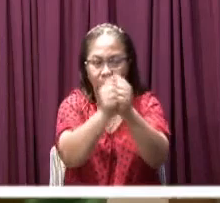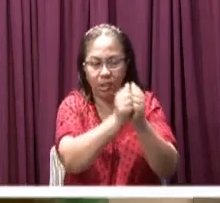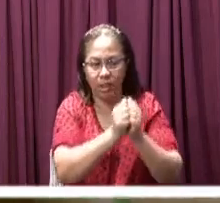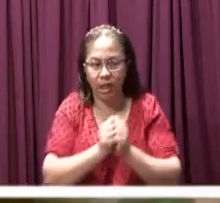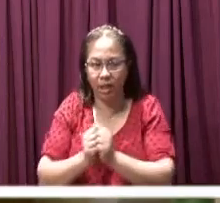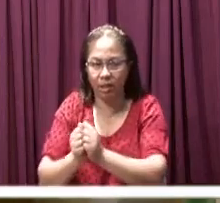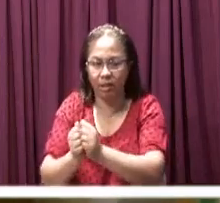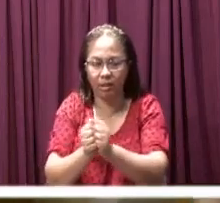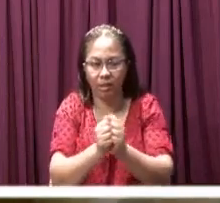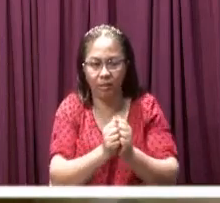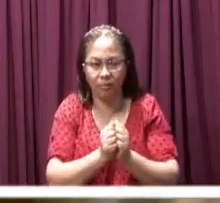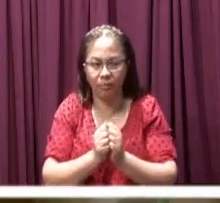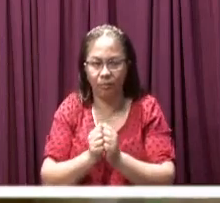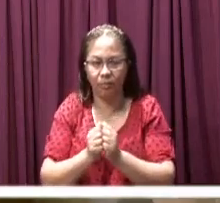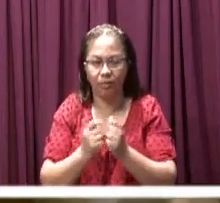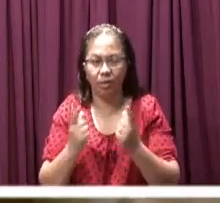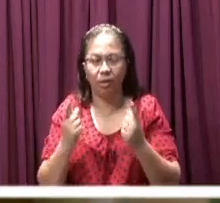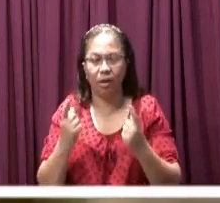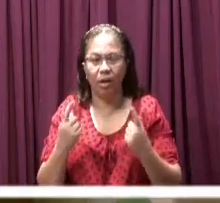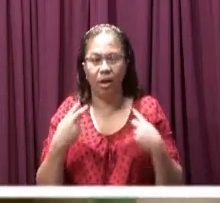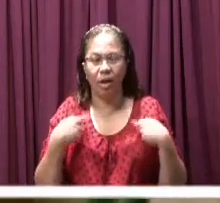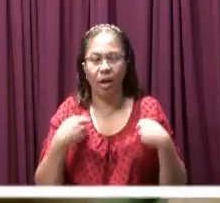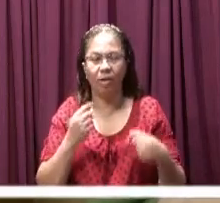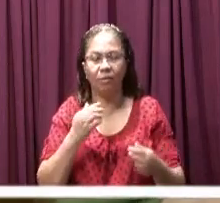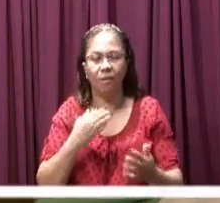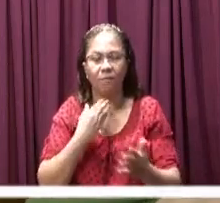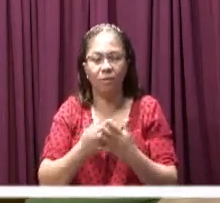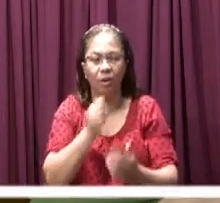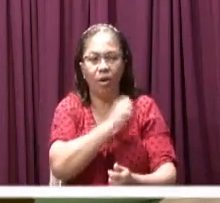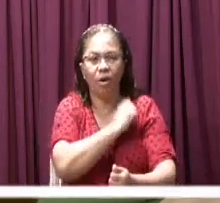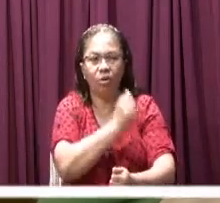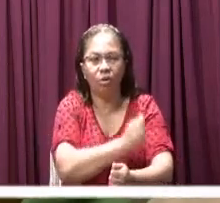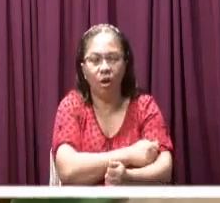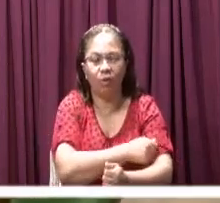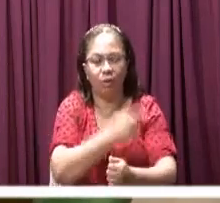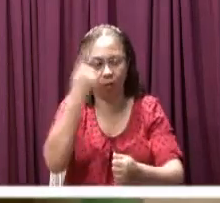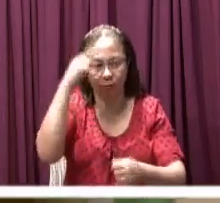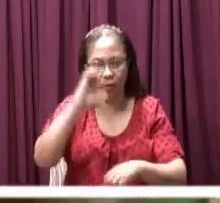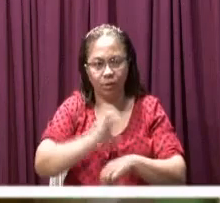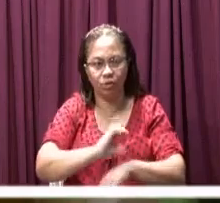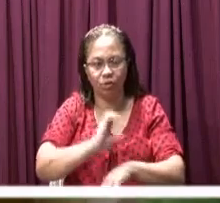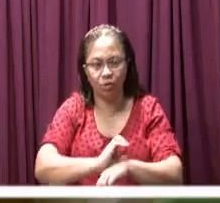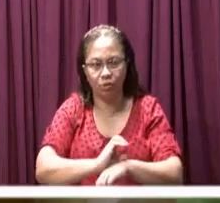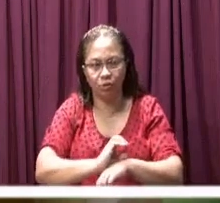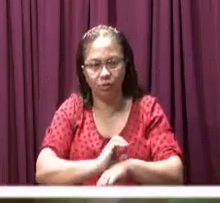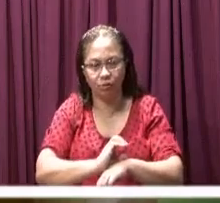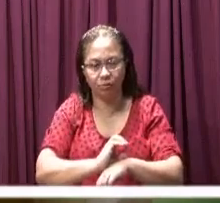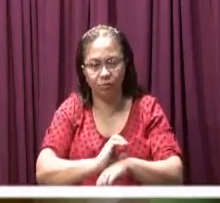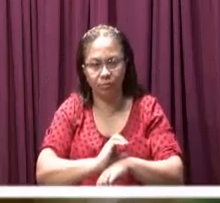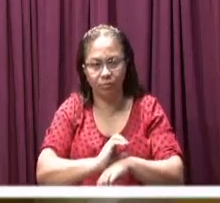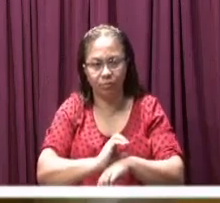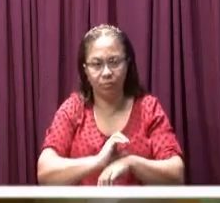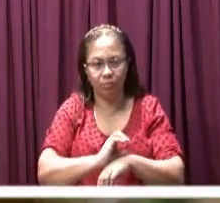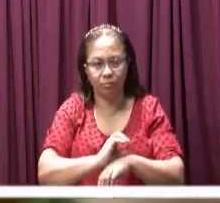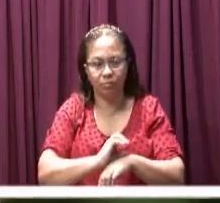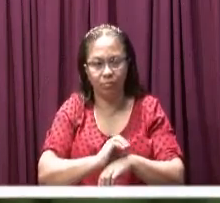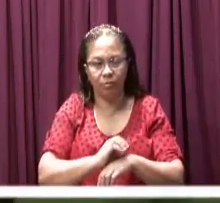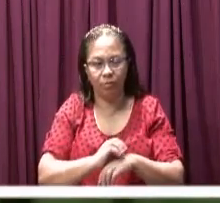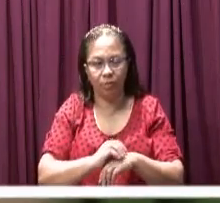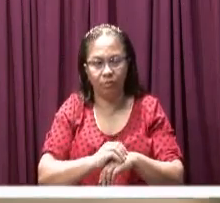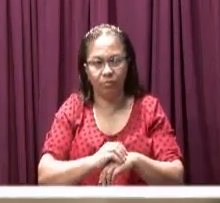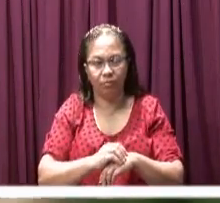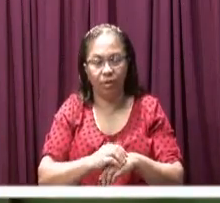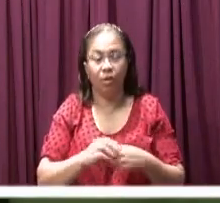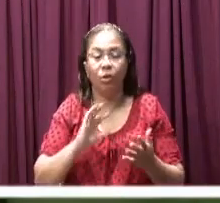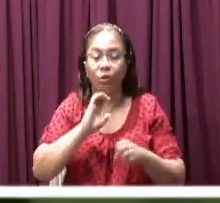Pontiff, exercise full authority on the church. So it is both hierarchy and